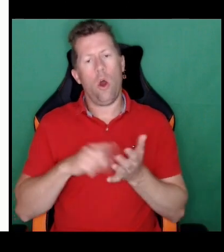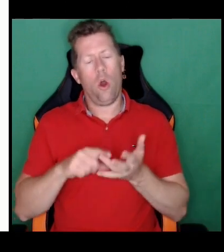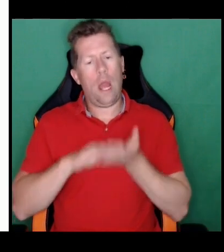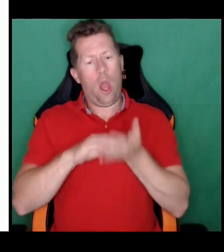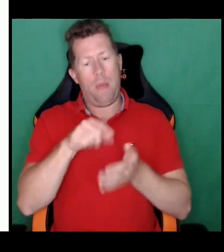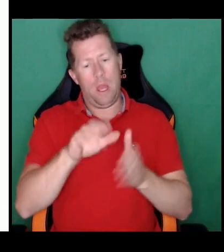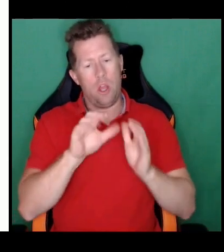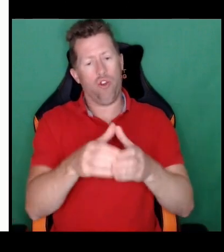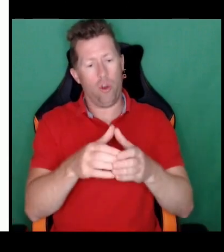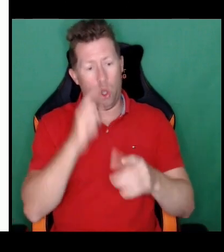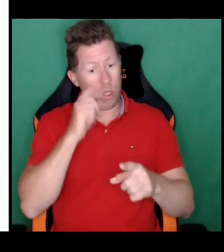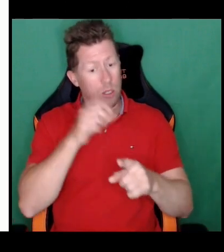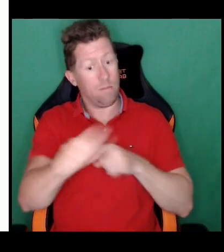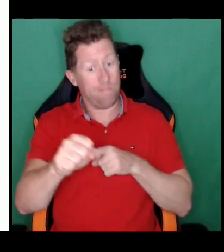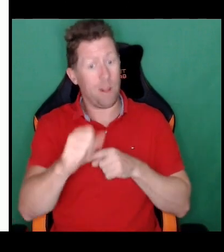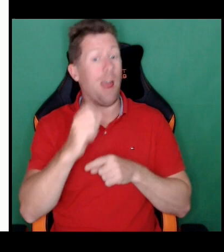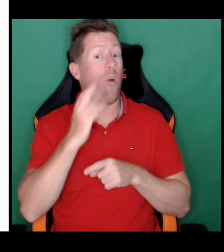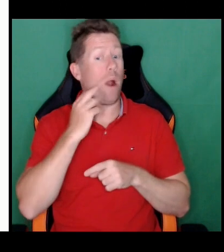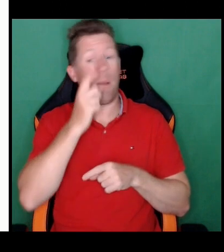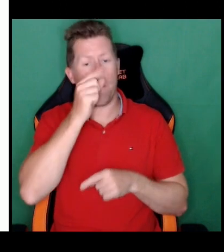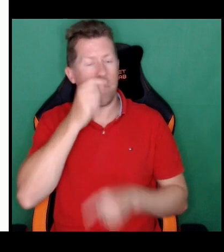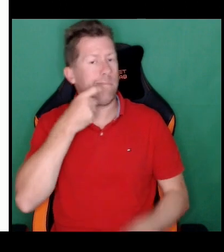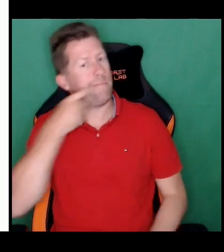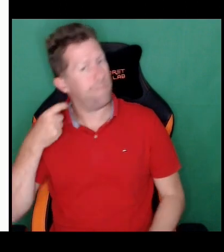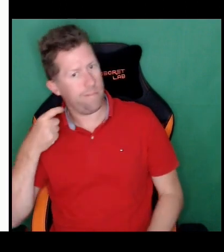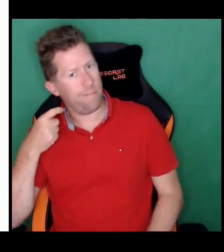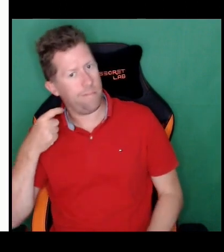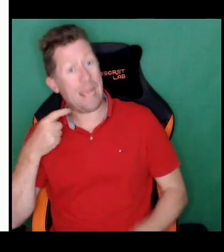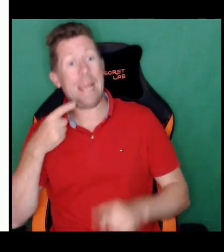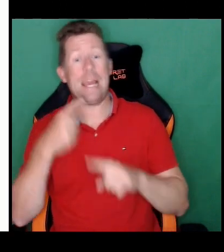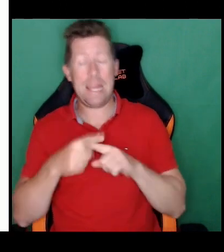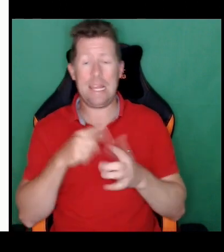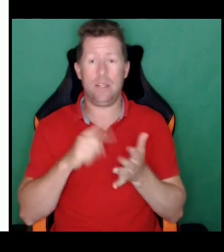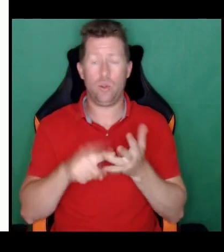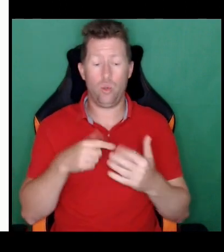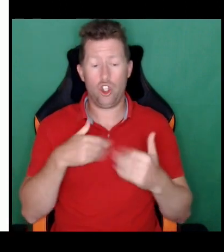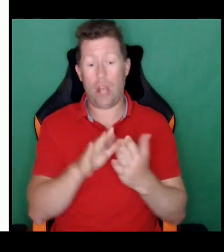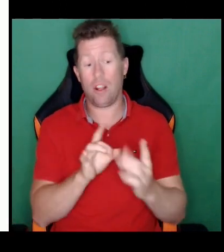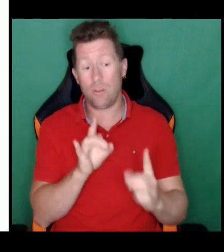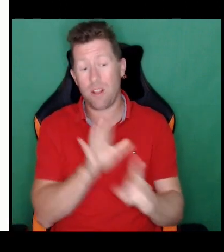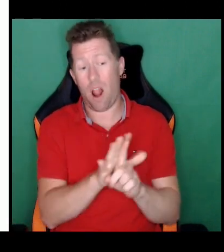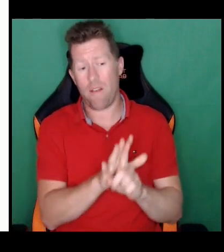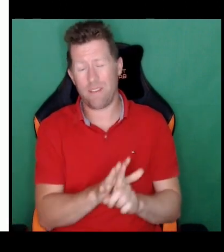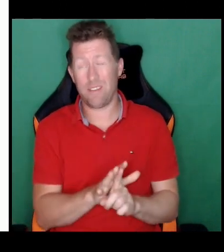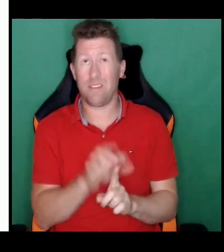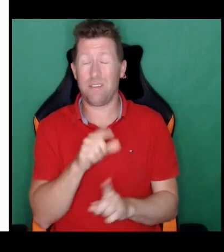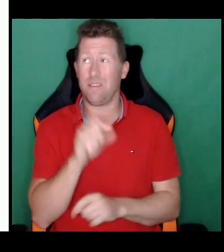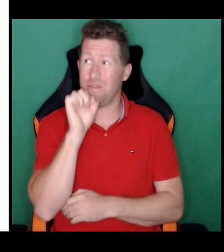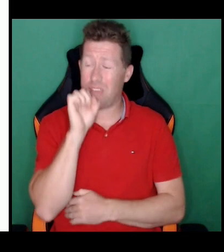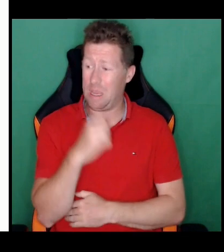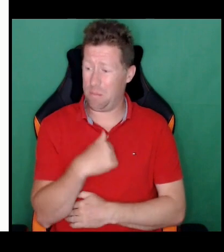spot the signs of addiction and also to recognise and challenge themselves about when might they be vaping, when might